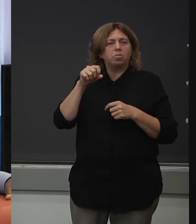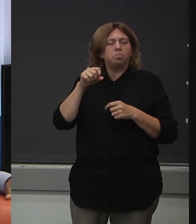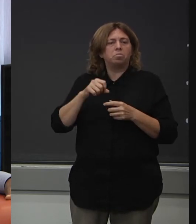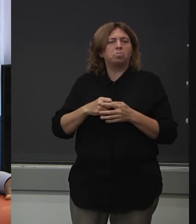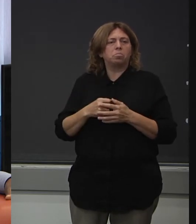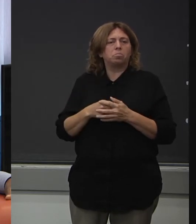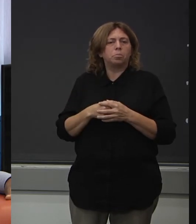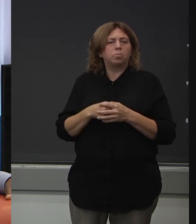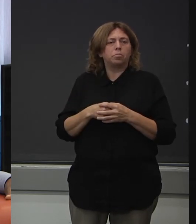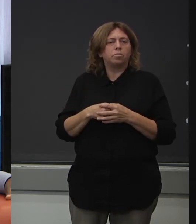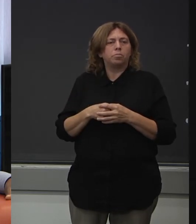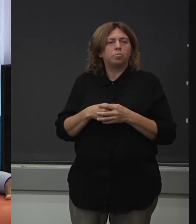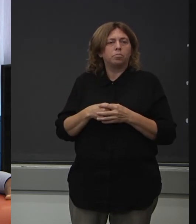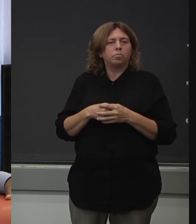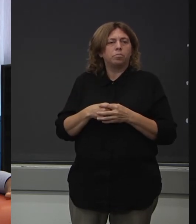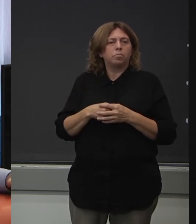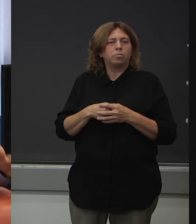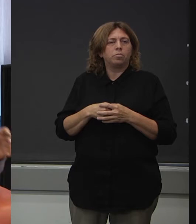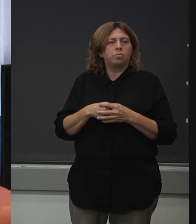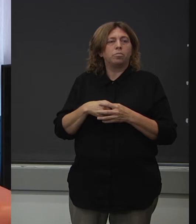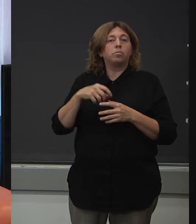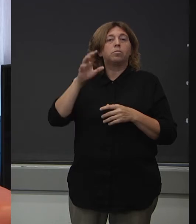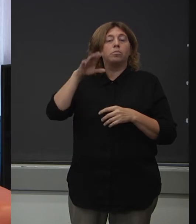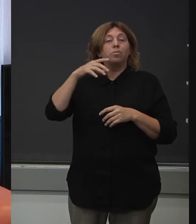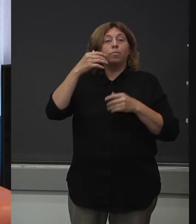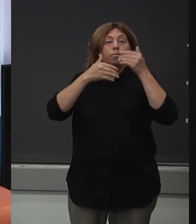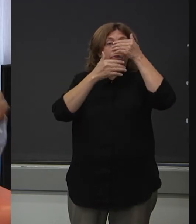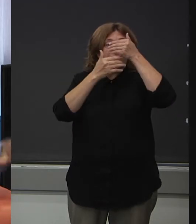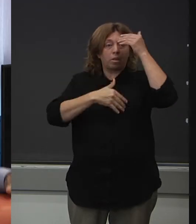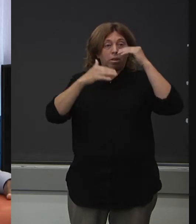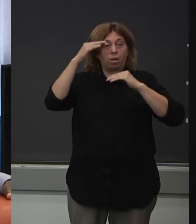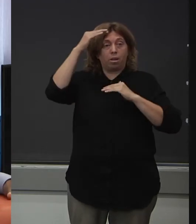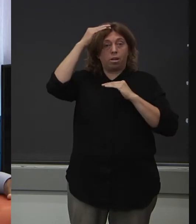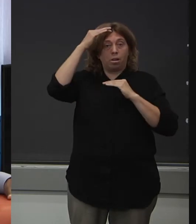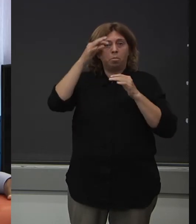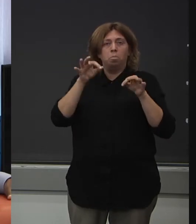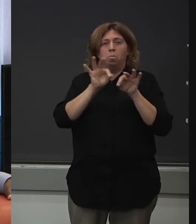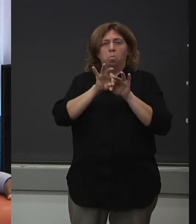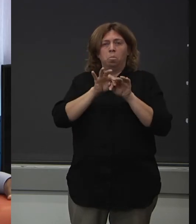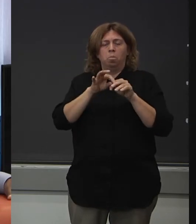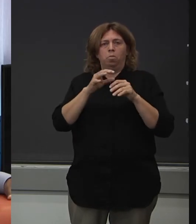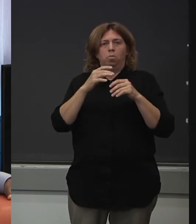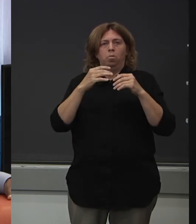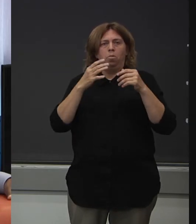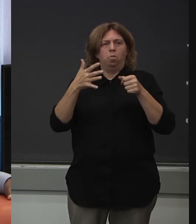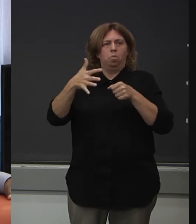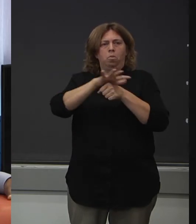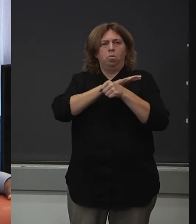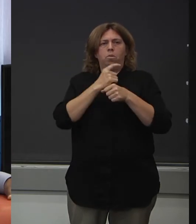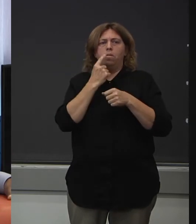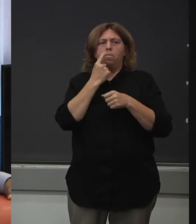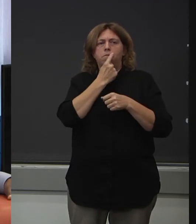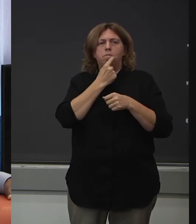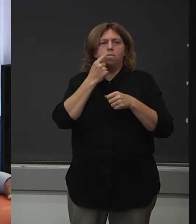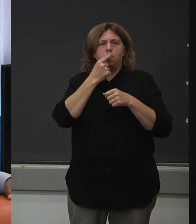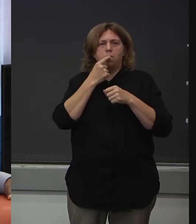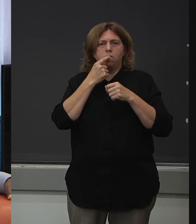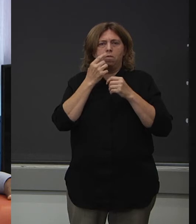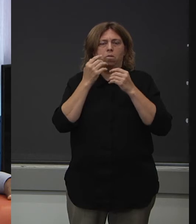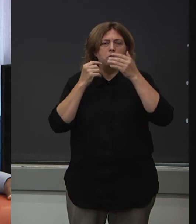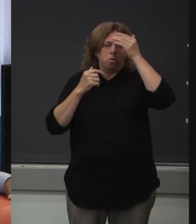long enough to cover your mouth and wrap around your ears. That ensures